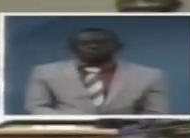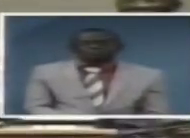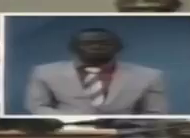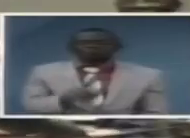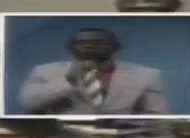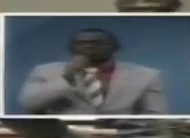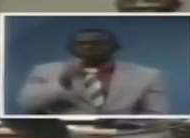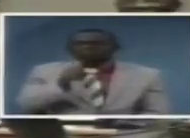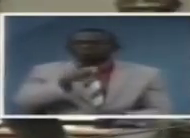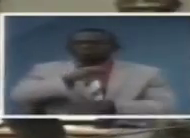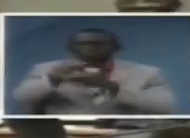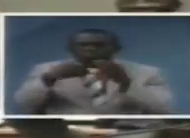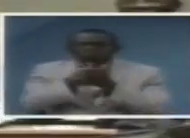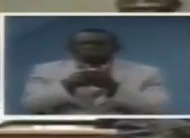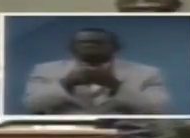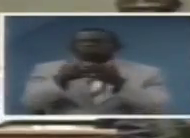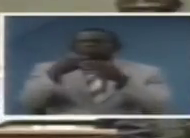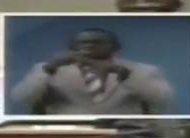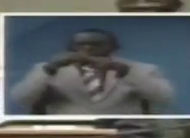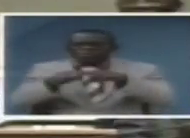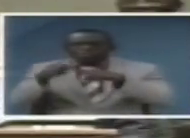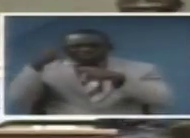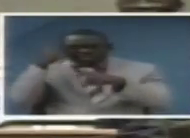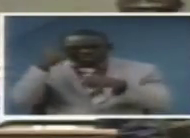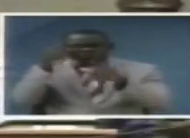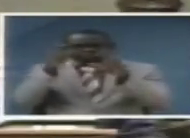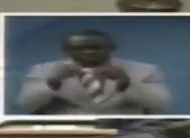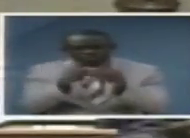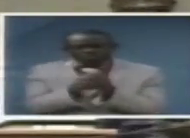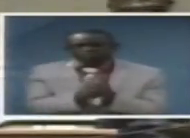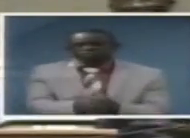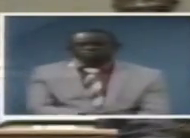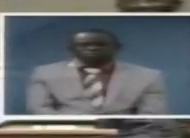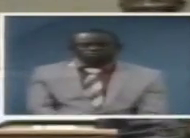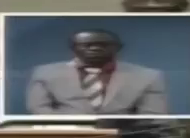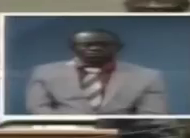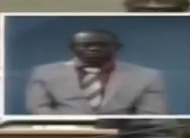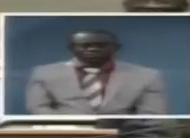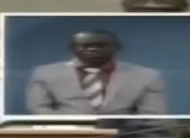Nothing will lean on government balance sheet, Mr. Speaker.